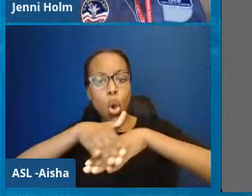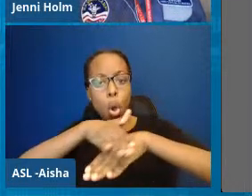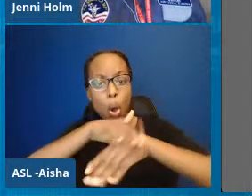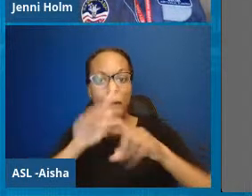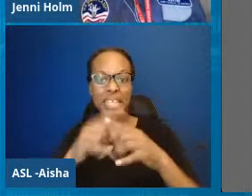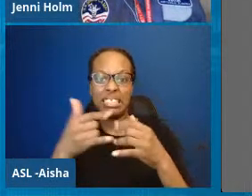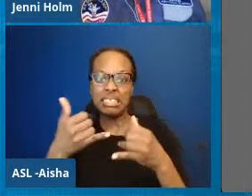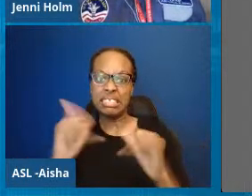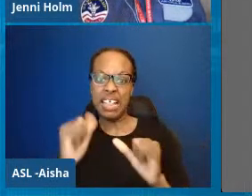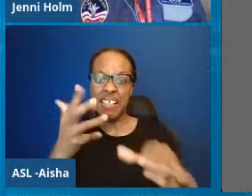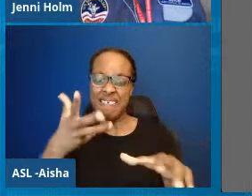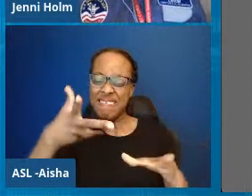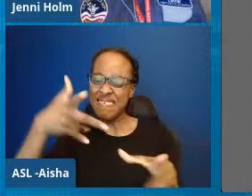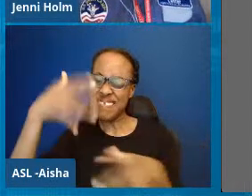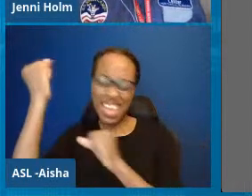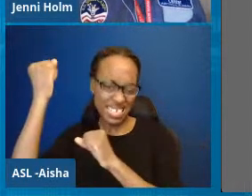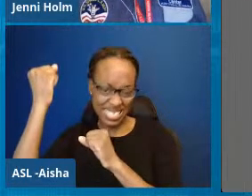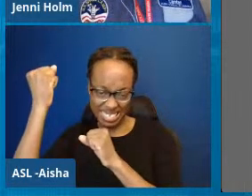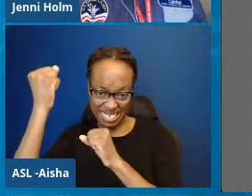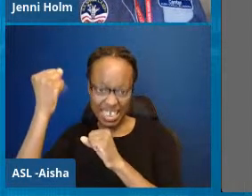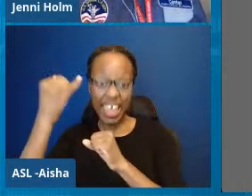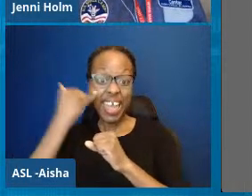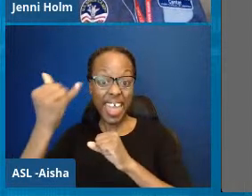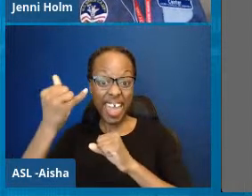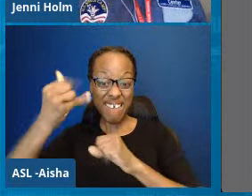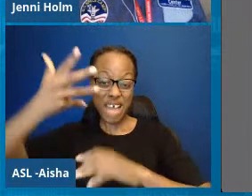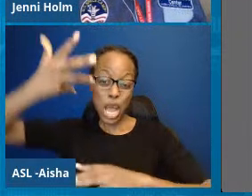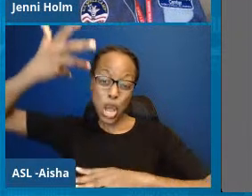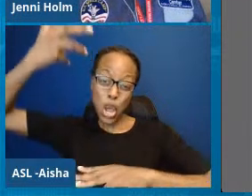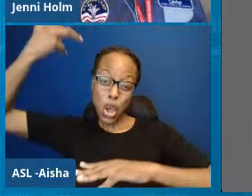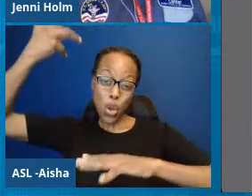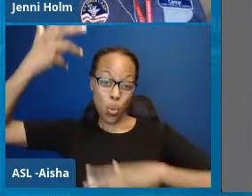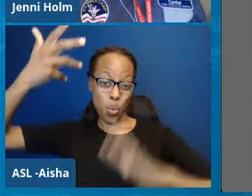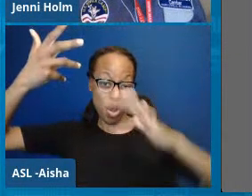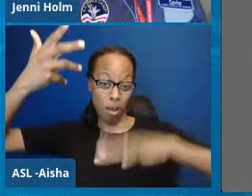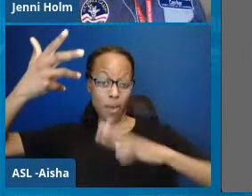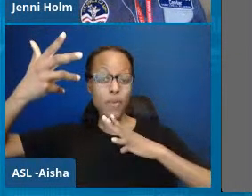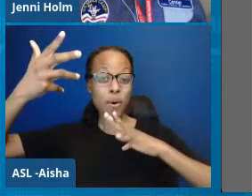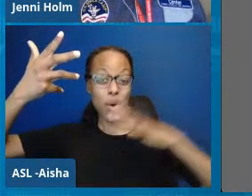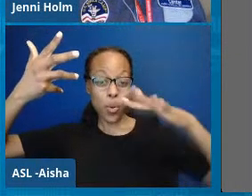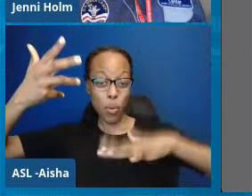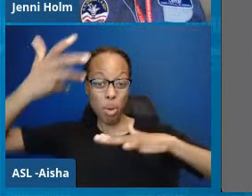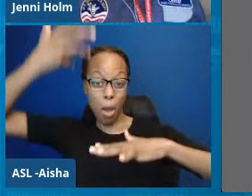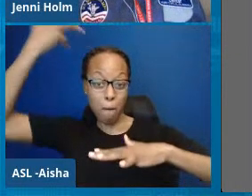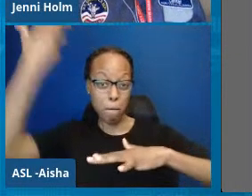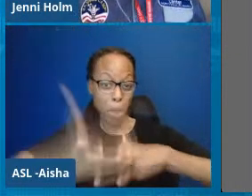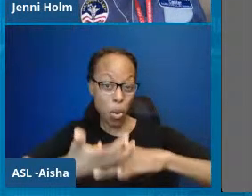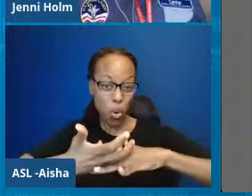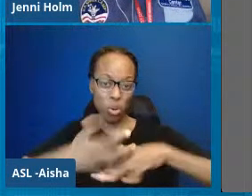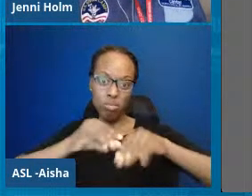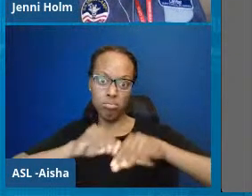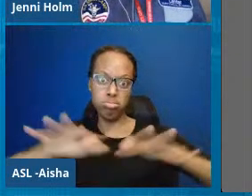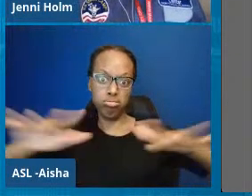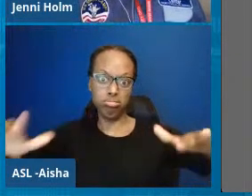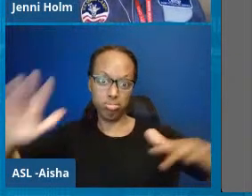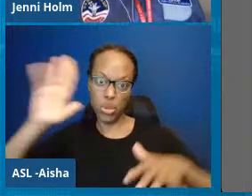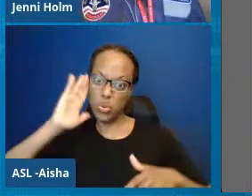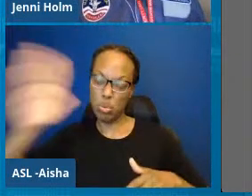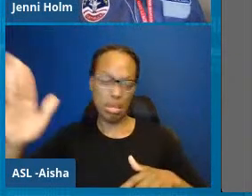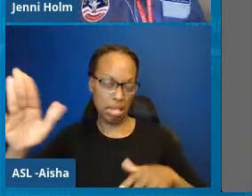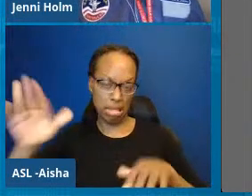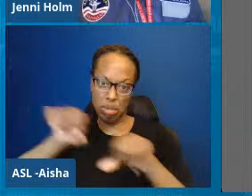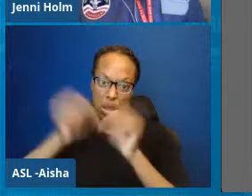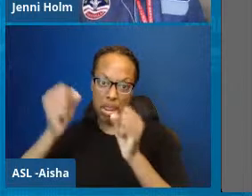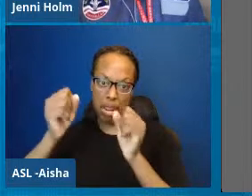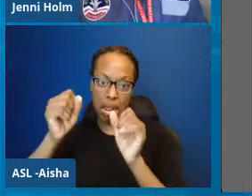ocean at this speed, the 11,000-pound command module will be smashed to smithereens. Time to release the parachutes.